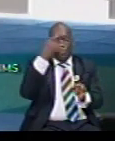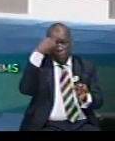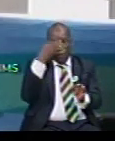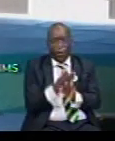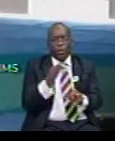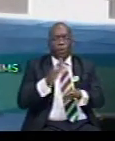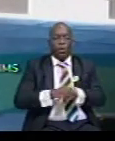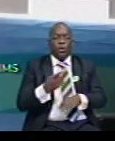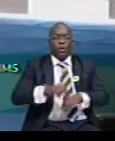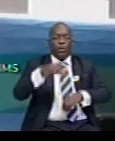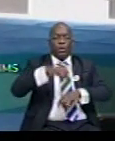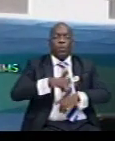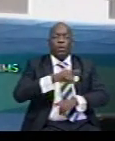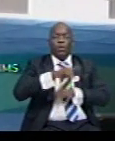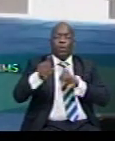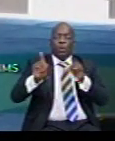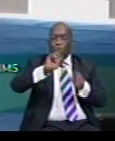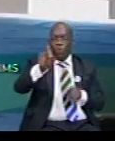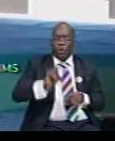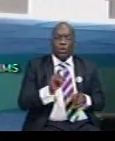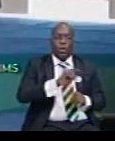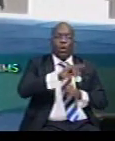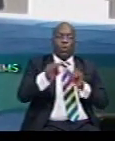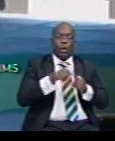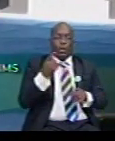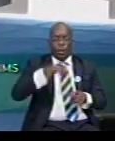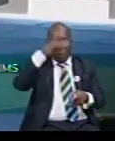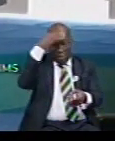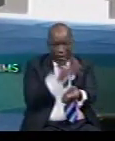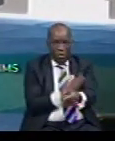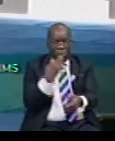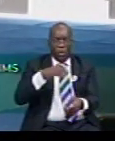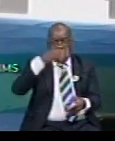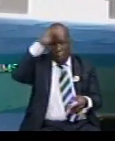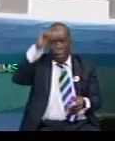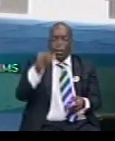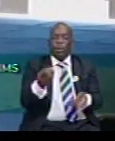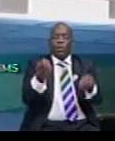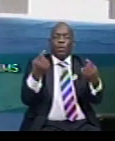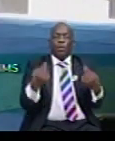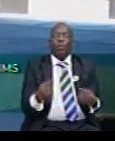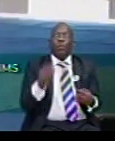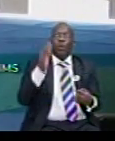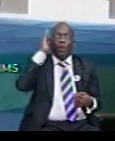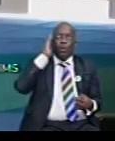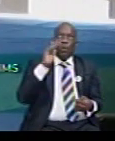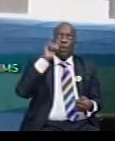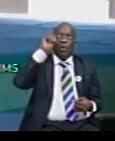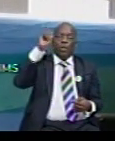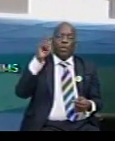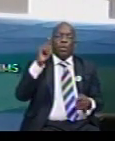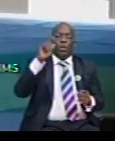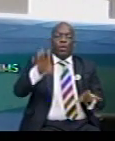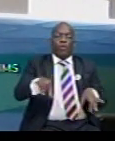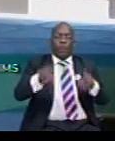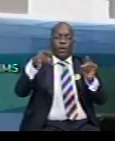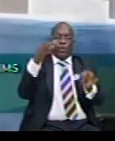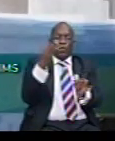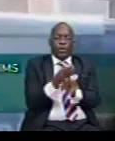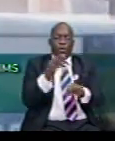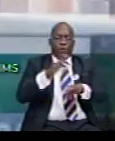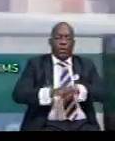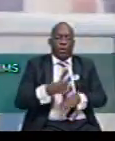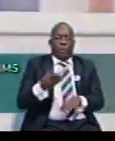the Son of Man cometh, shall he find faith on the earth? As the Lord